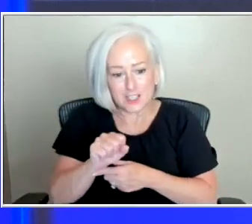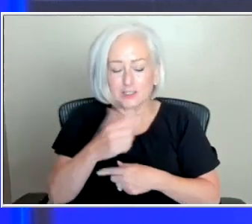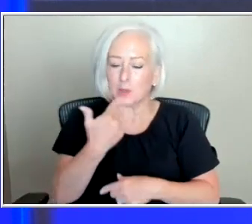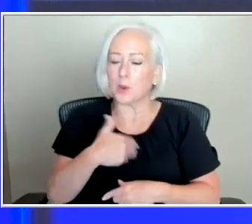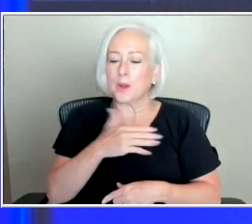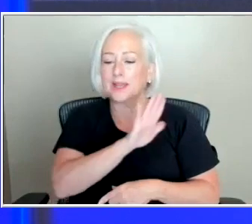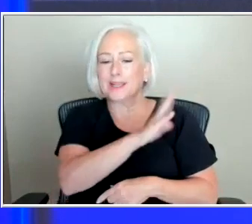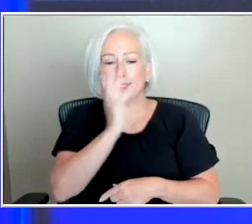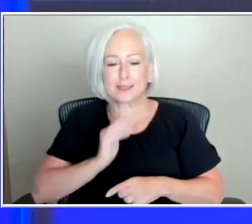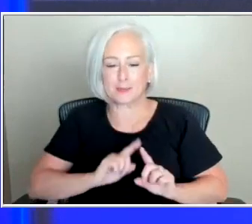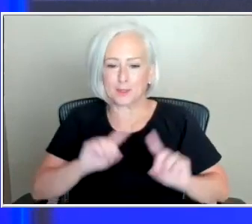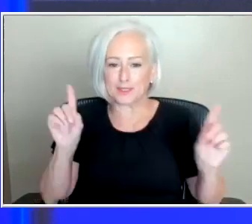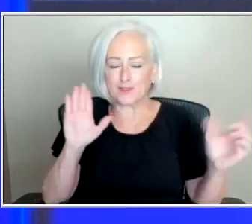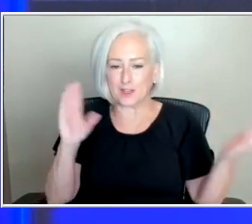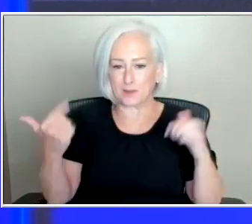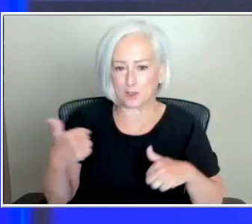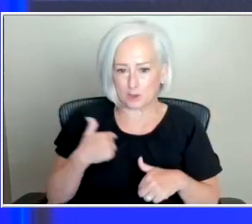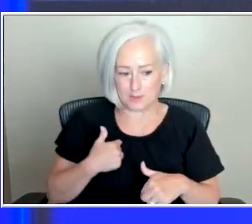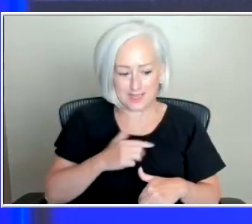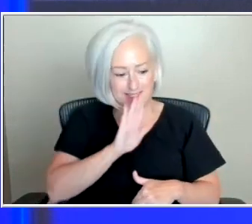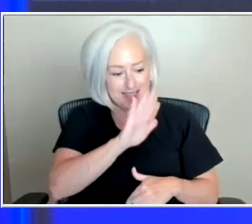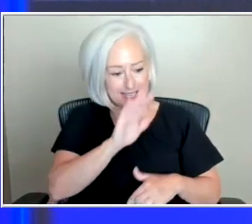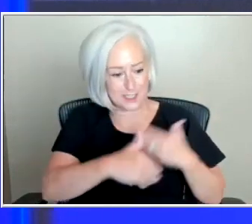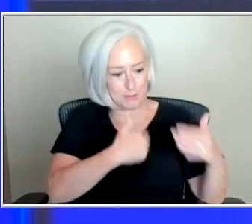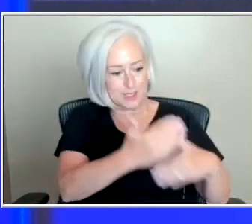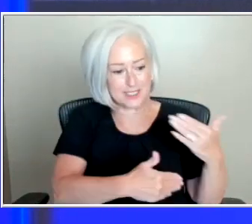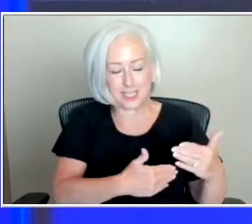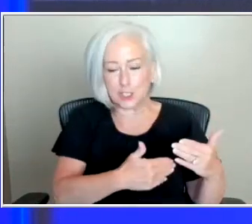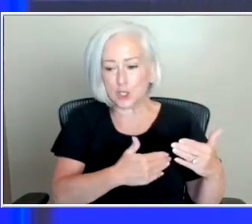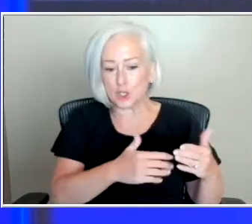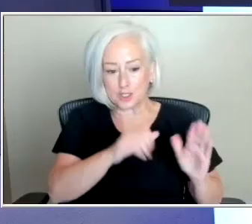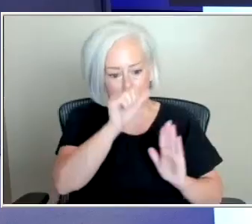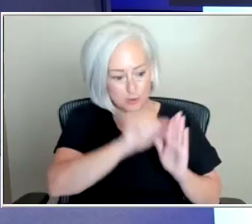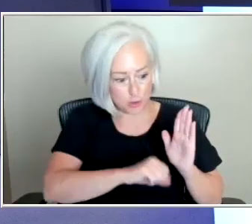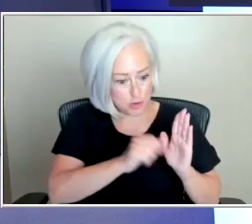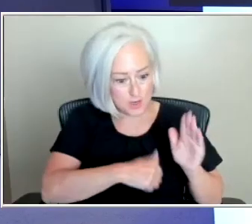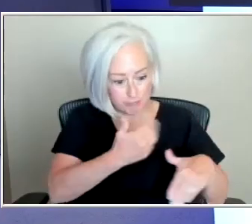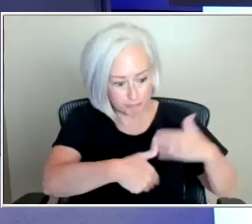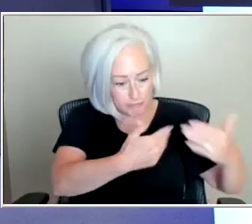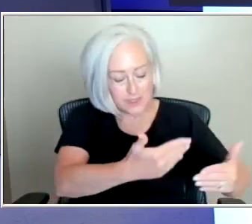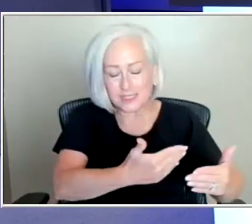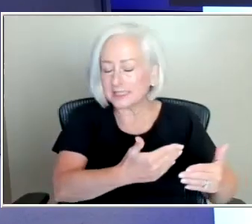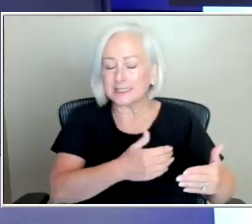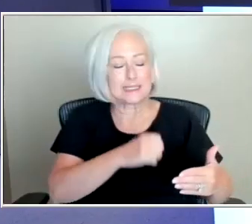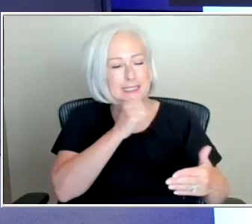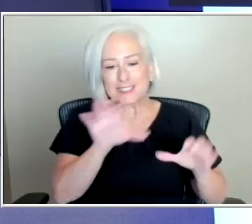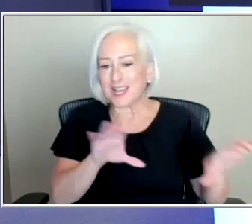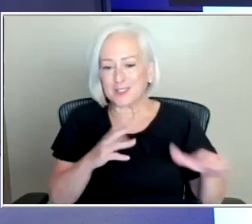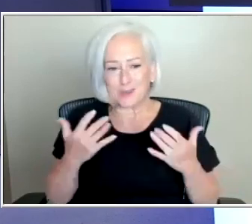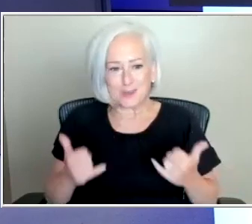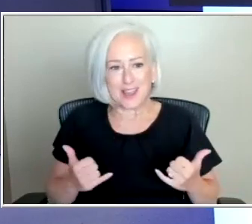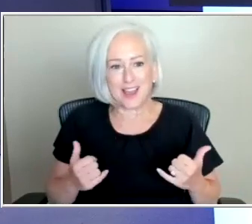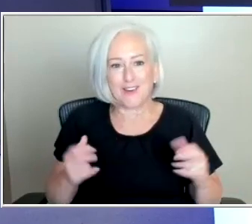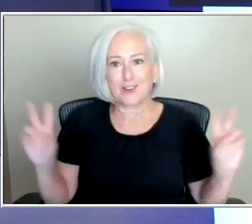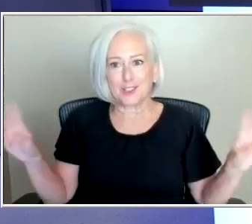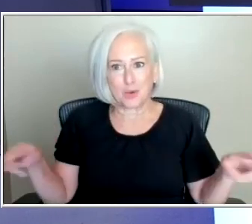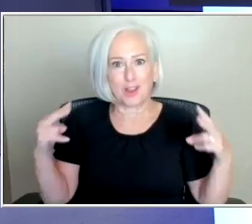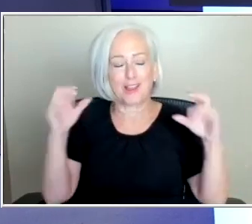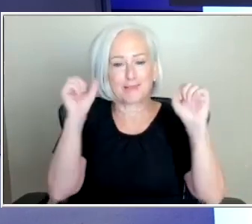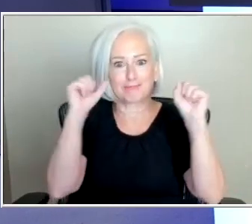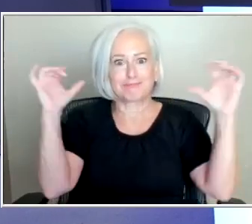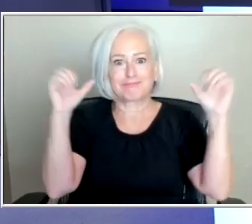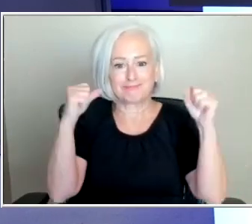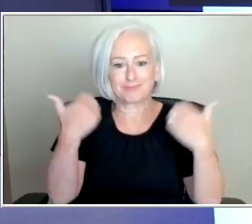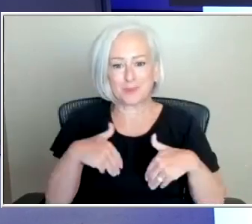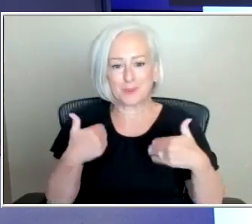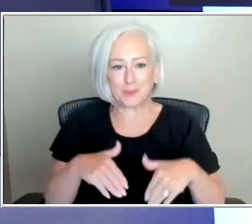did a lot of, we don't do a whole lot of now. You both have to you must both look at each other in amazement. Yeah, it's interesting. It makes